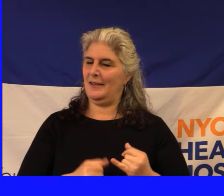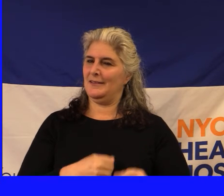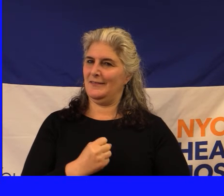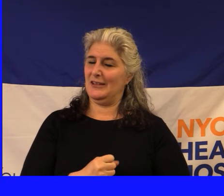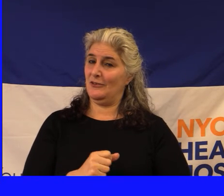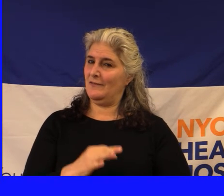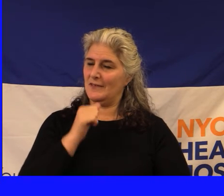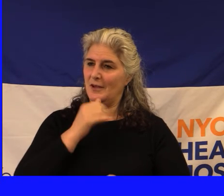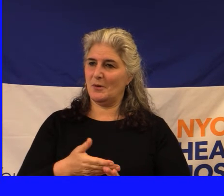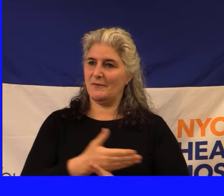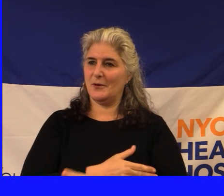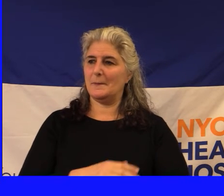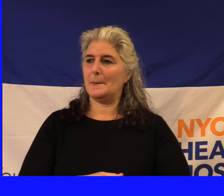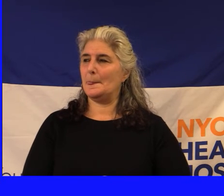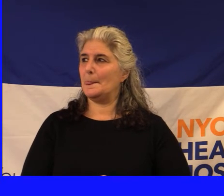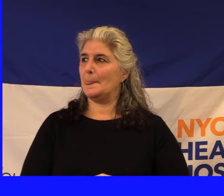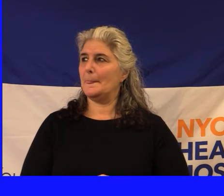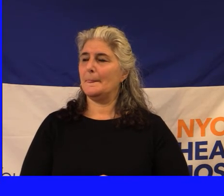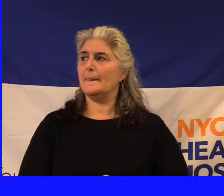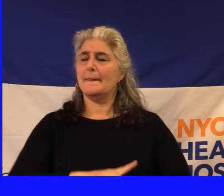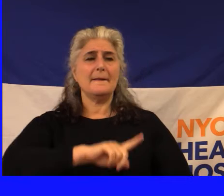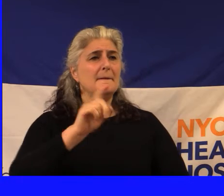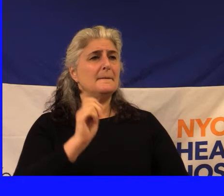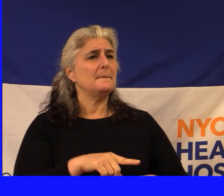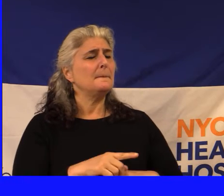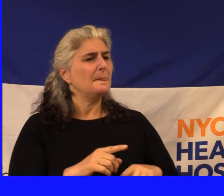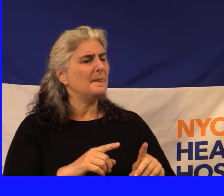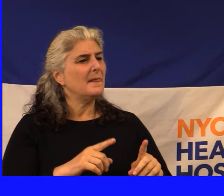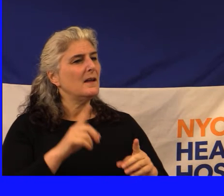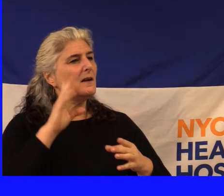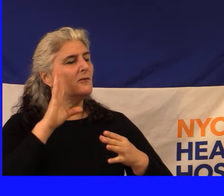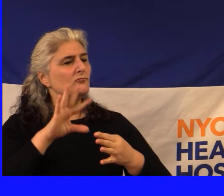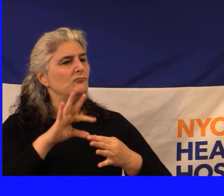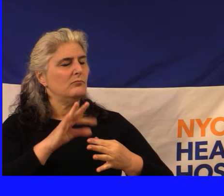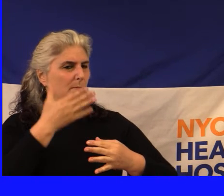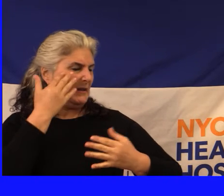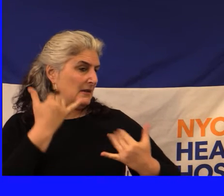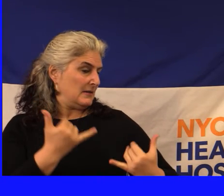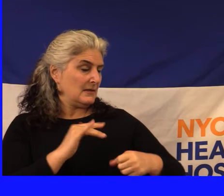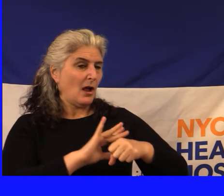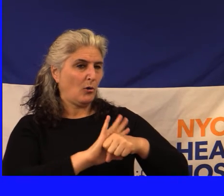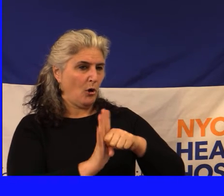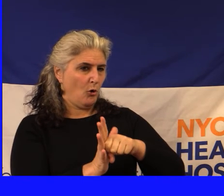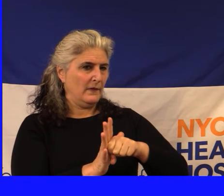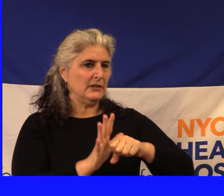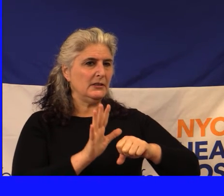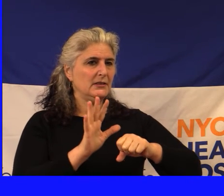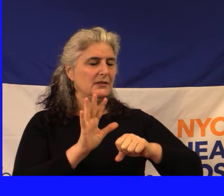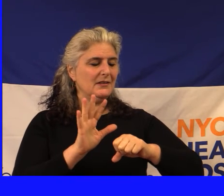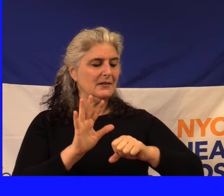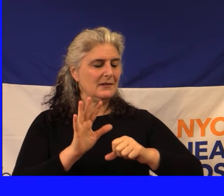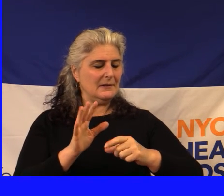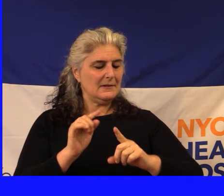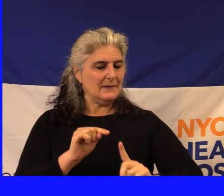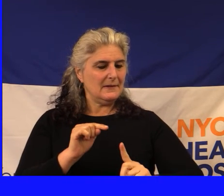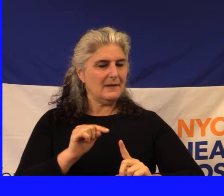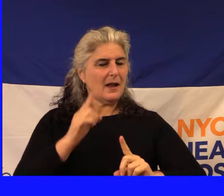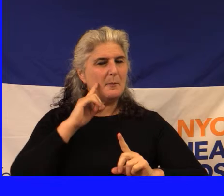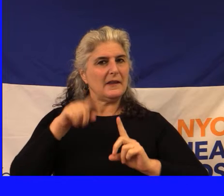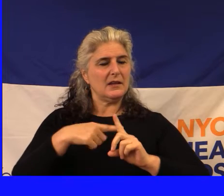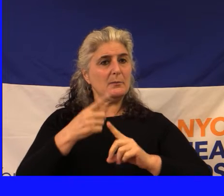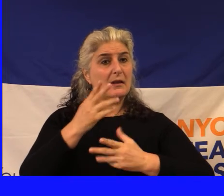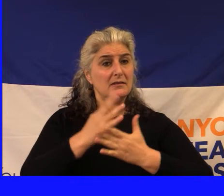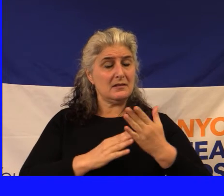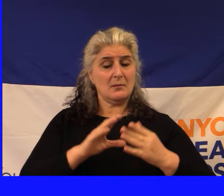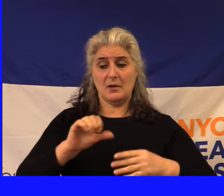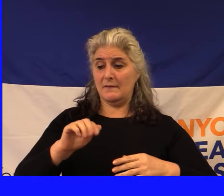I just curious real quickly, is there, given the COVID situation, I'm thinking in particular about some of these care gaps, because a